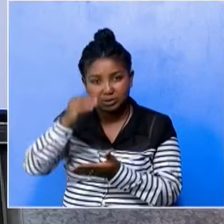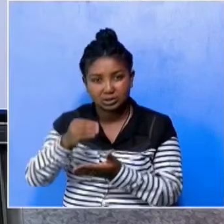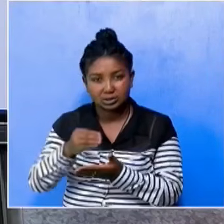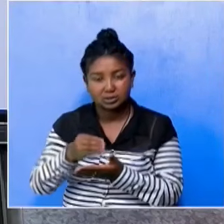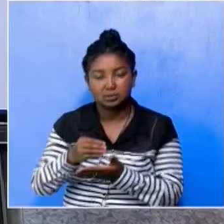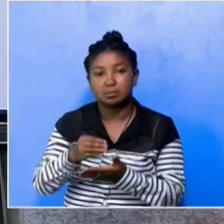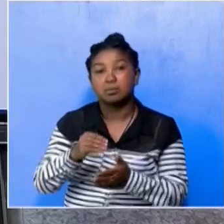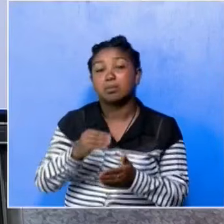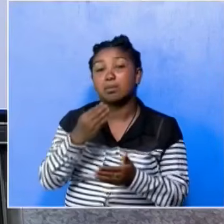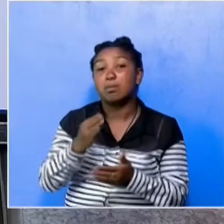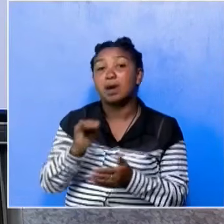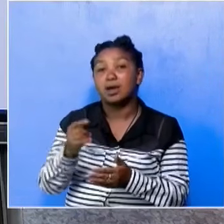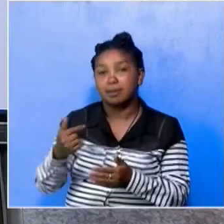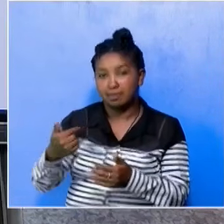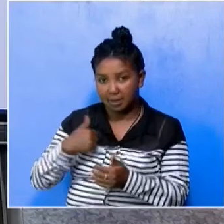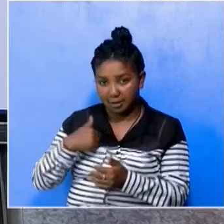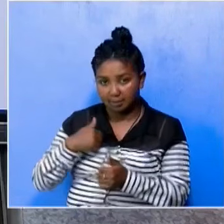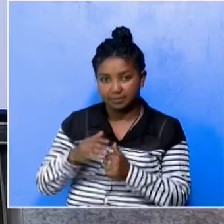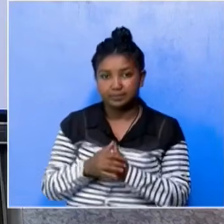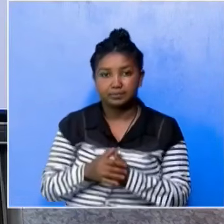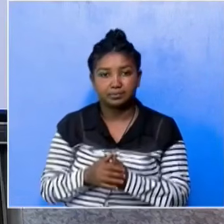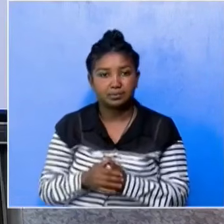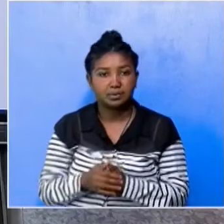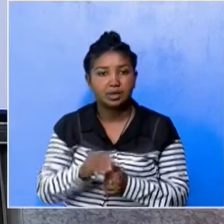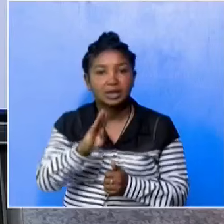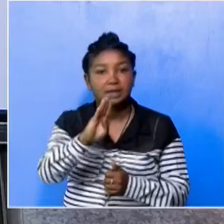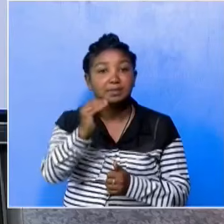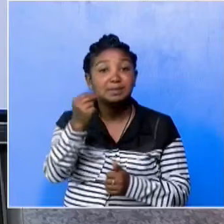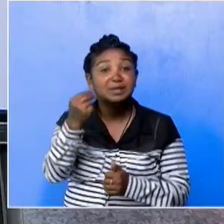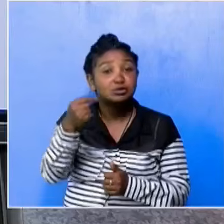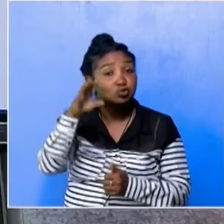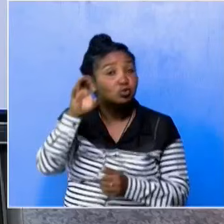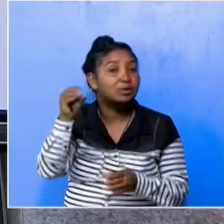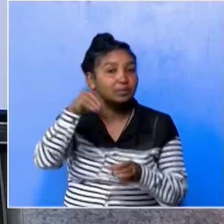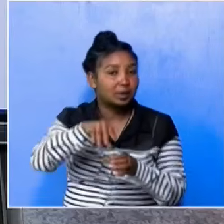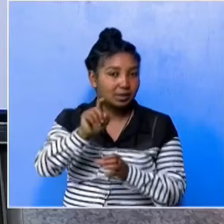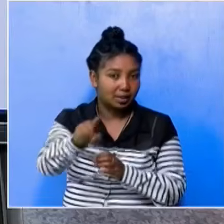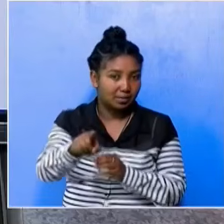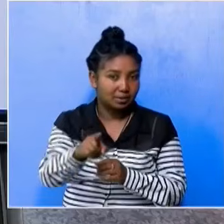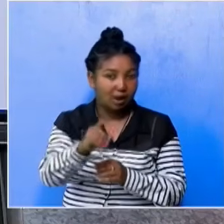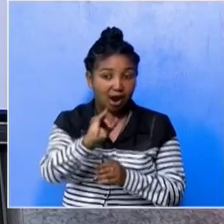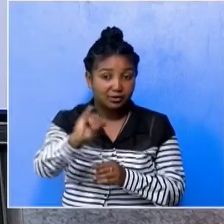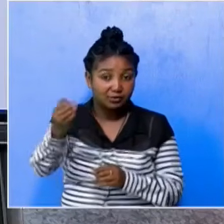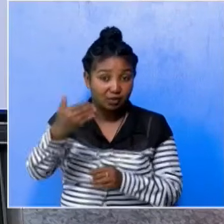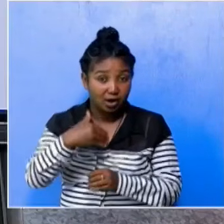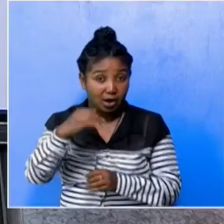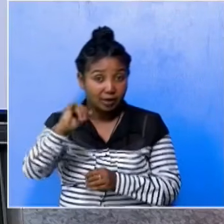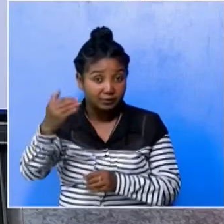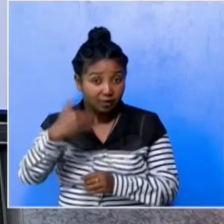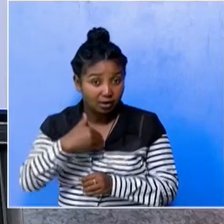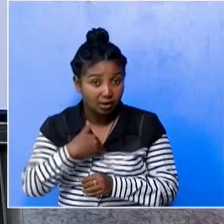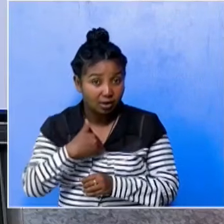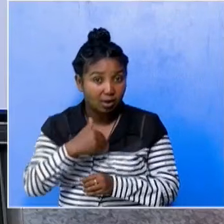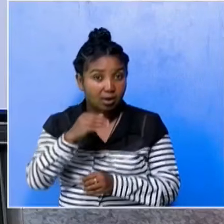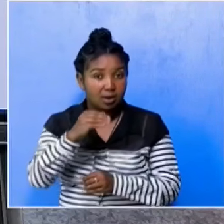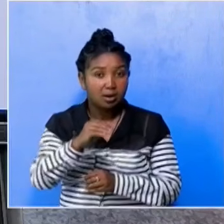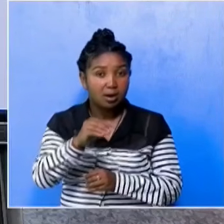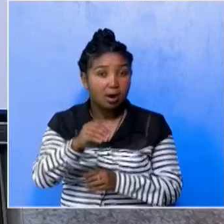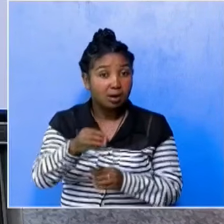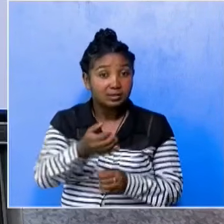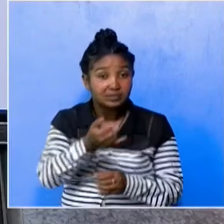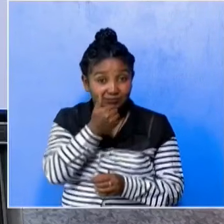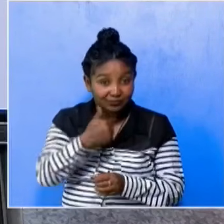being taught by me. Okay? Being should be there. If I missed, you have to recorrect